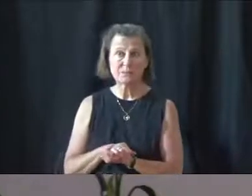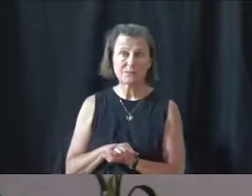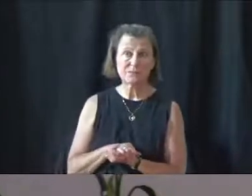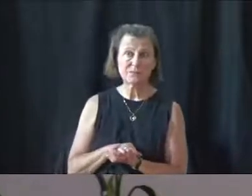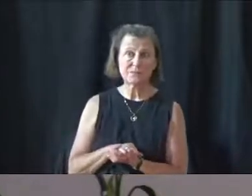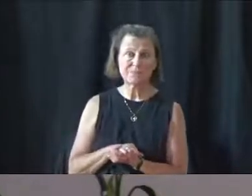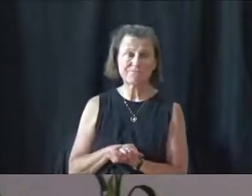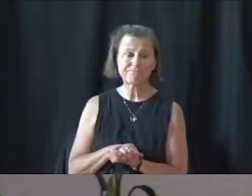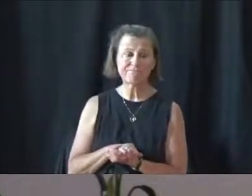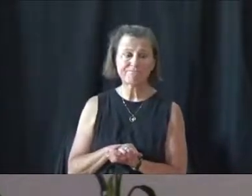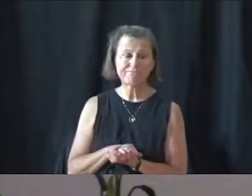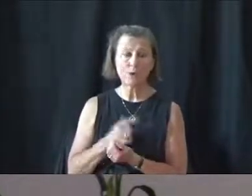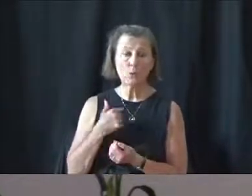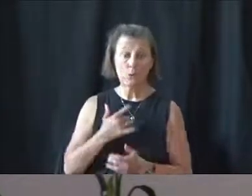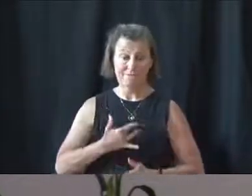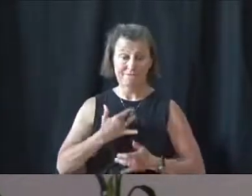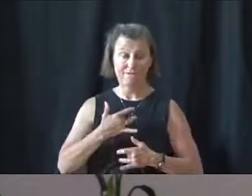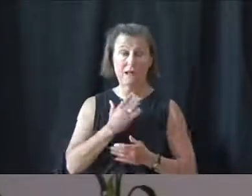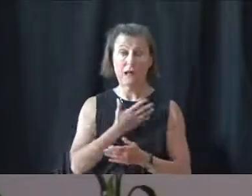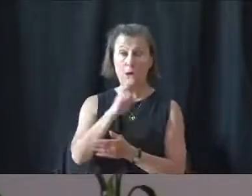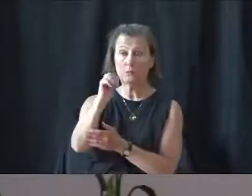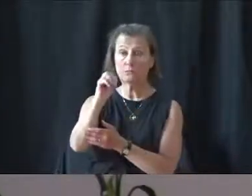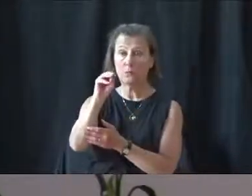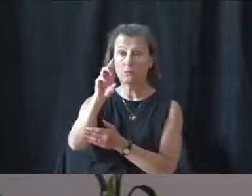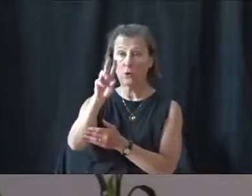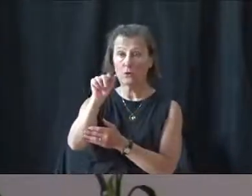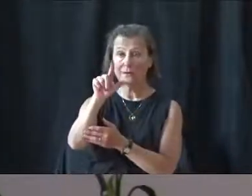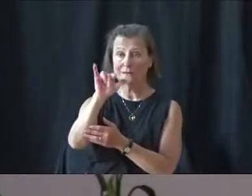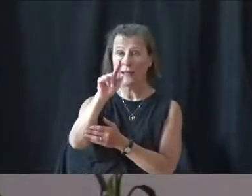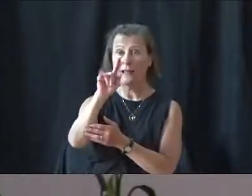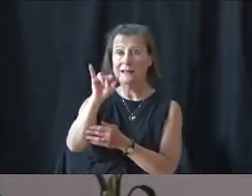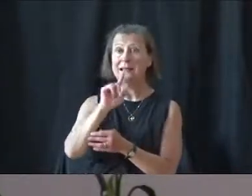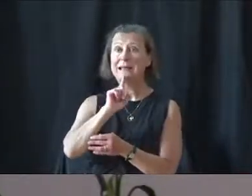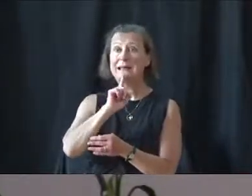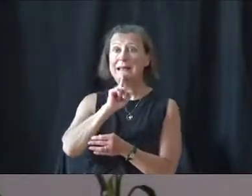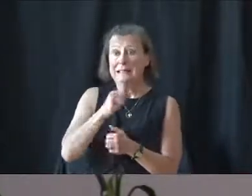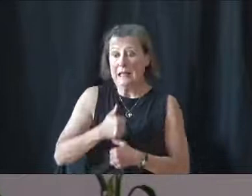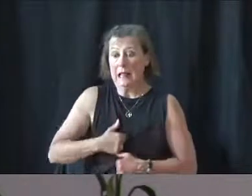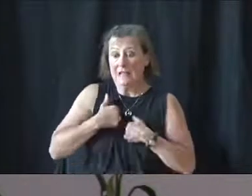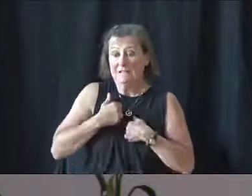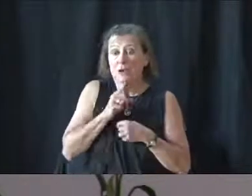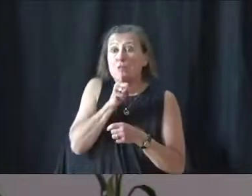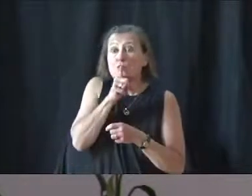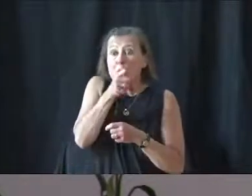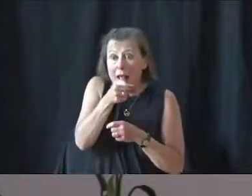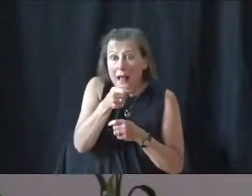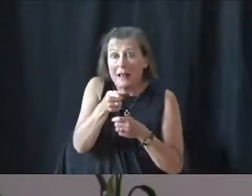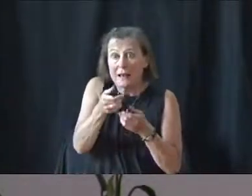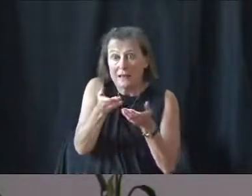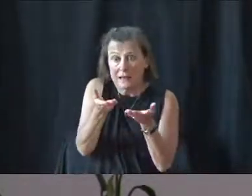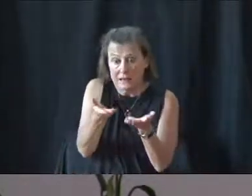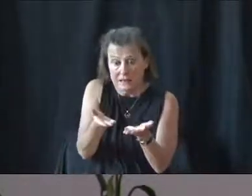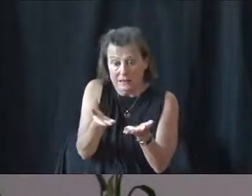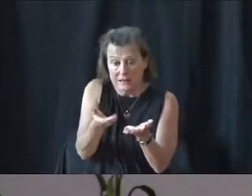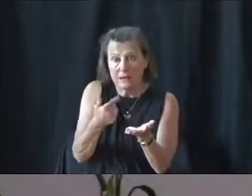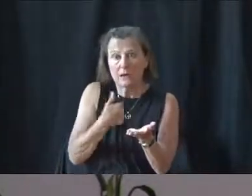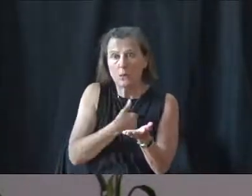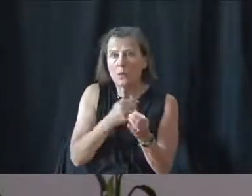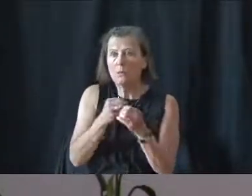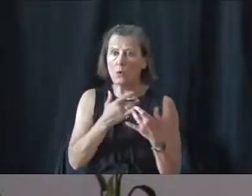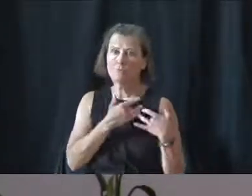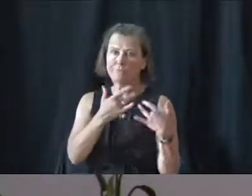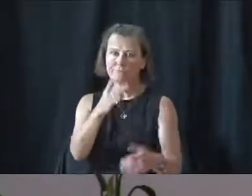When we feel our mortality as a living reality, we're more likely to be more